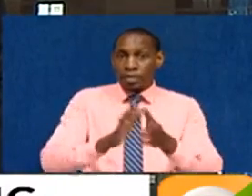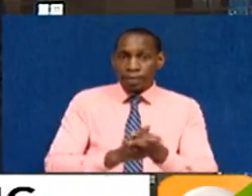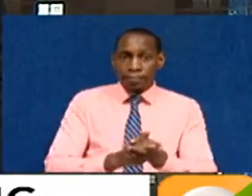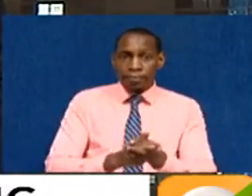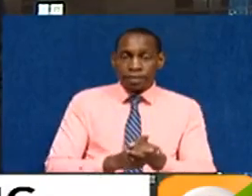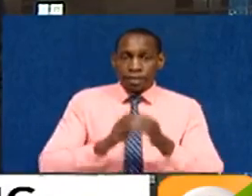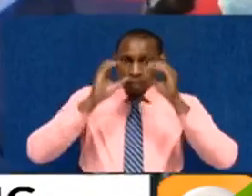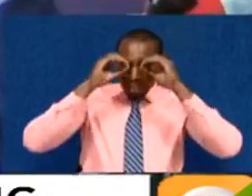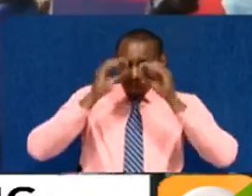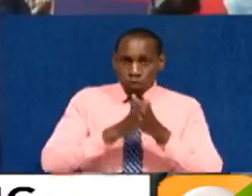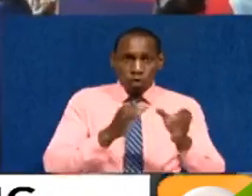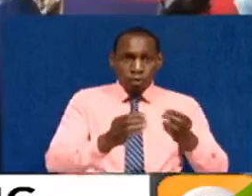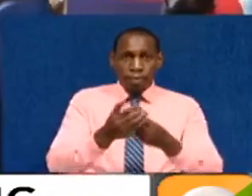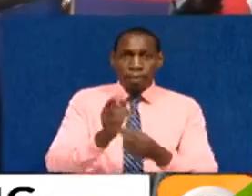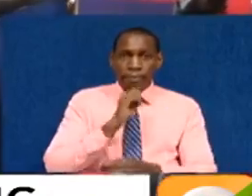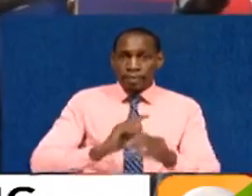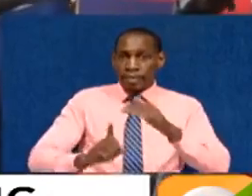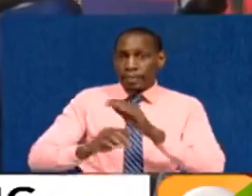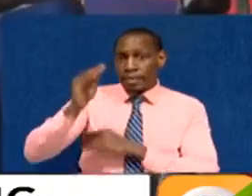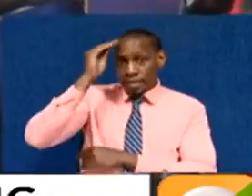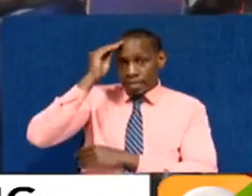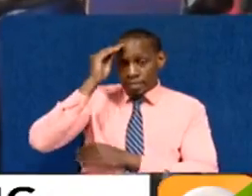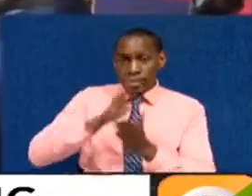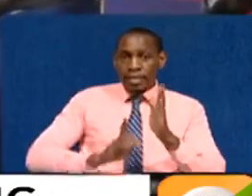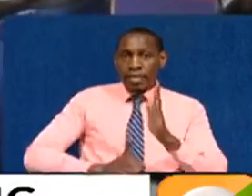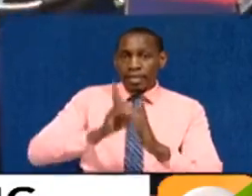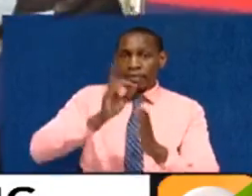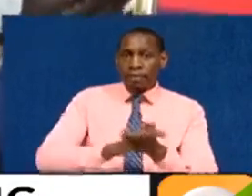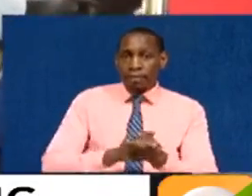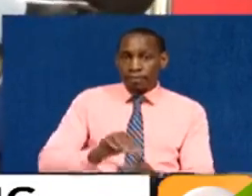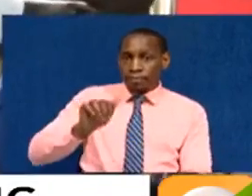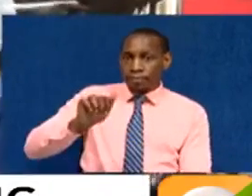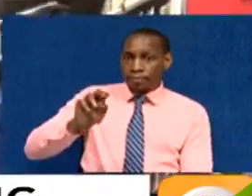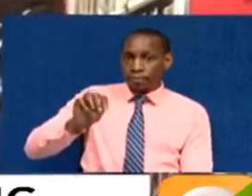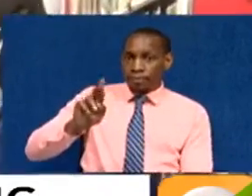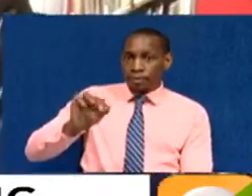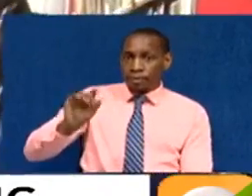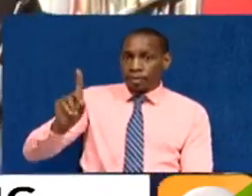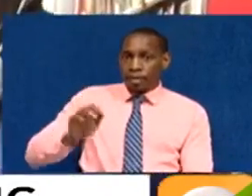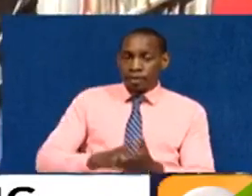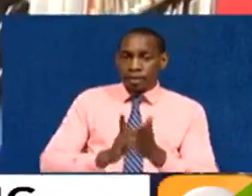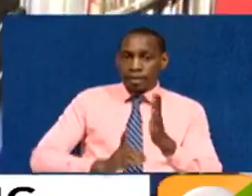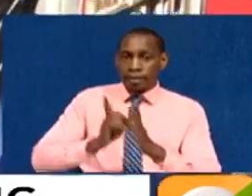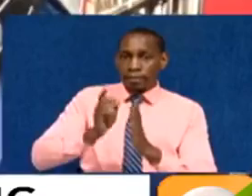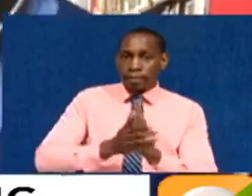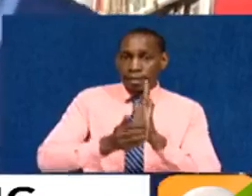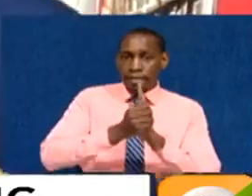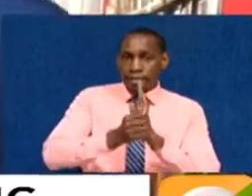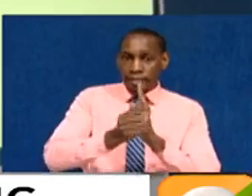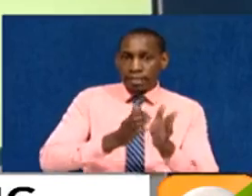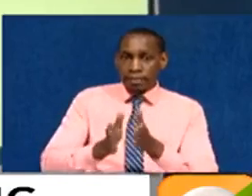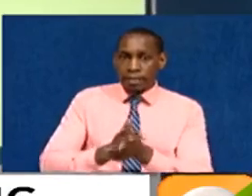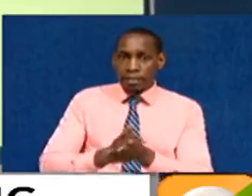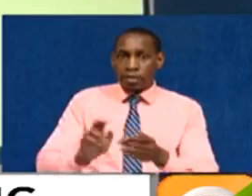The giant search engine firm has partnered with the Ministry of Education to develop an Android Developer Skills Master Plan for use